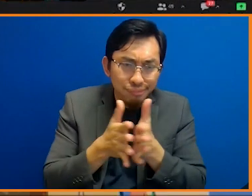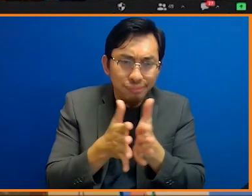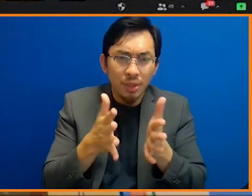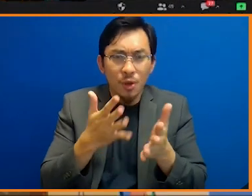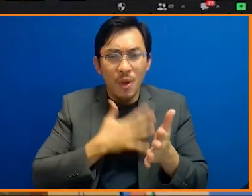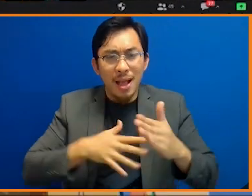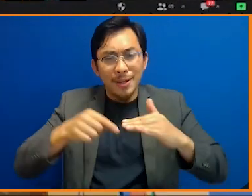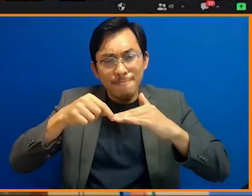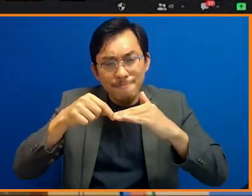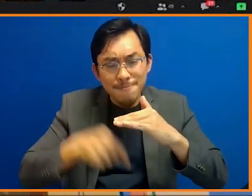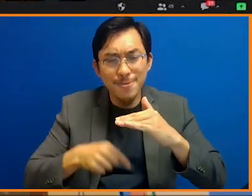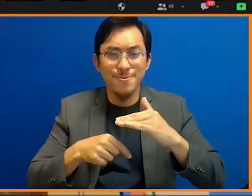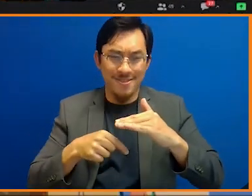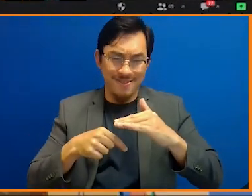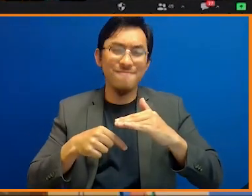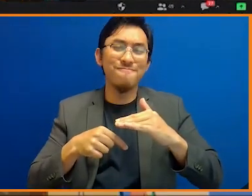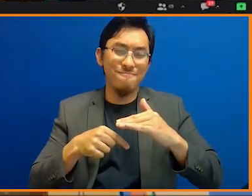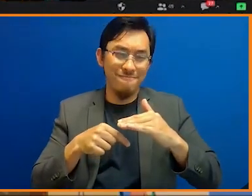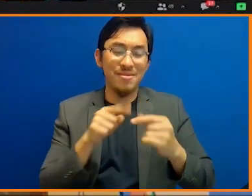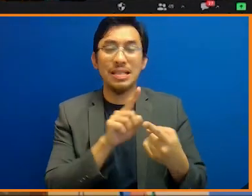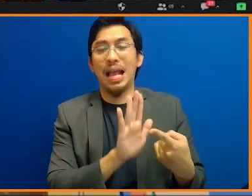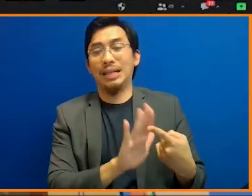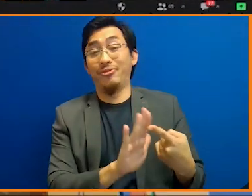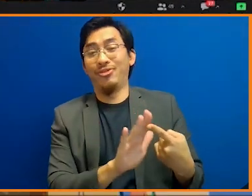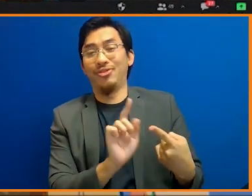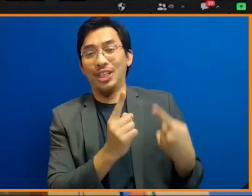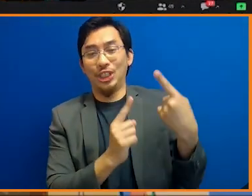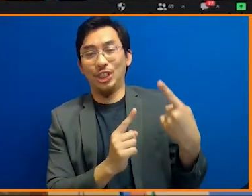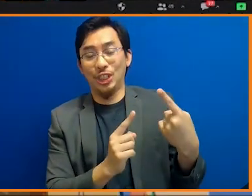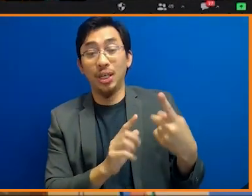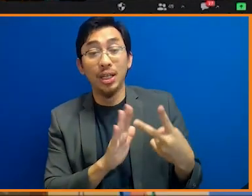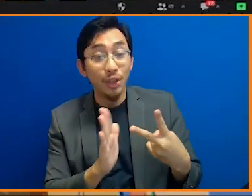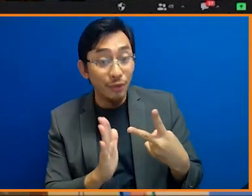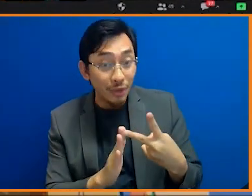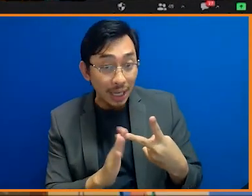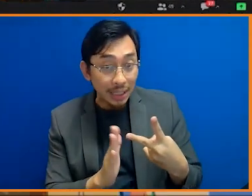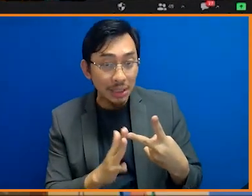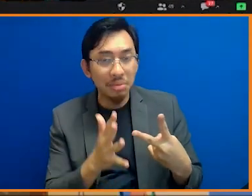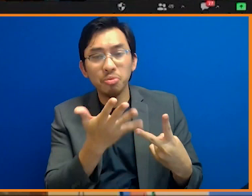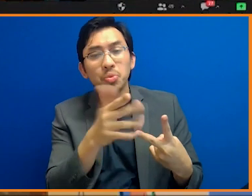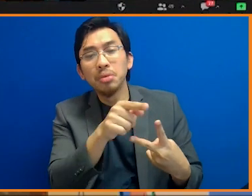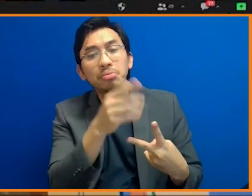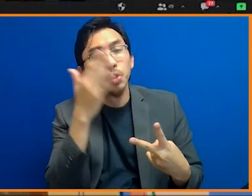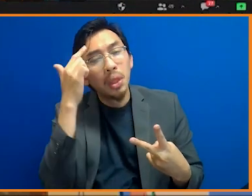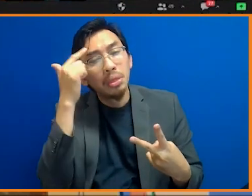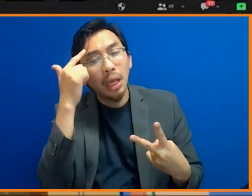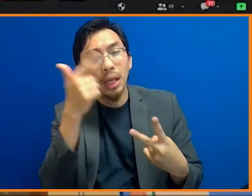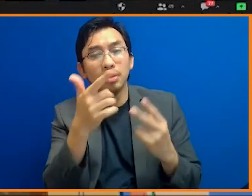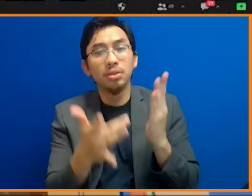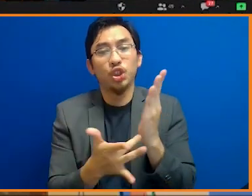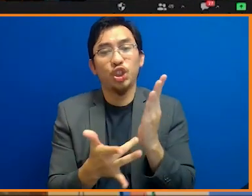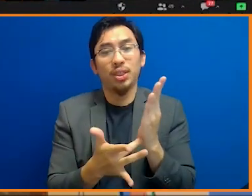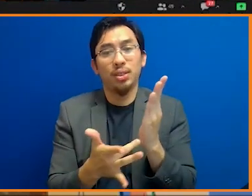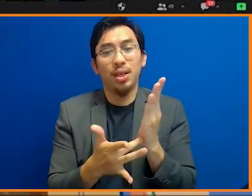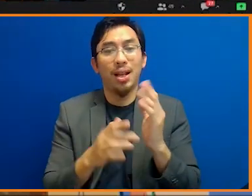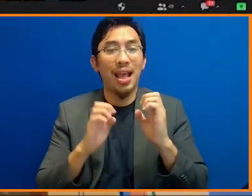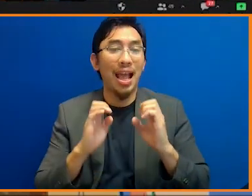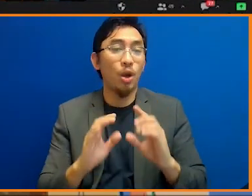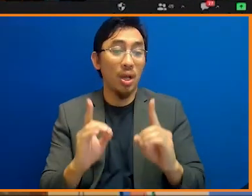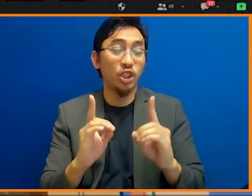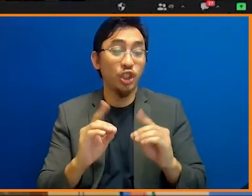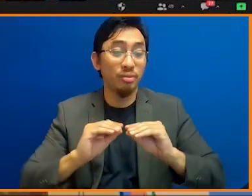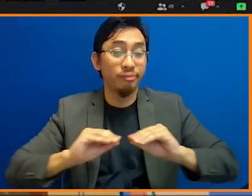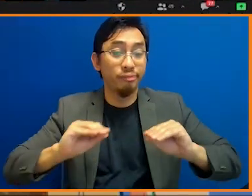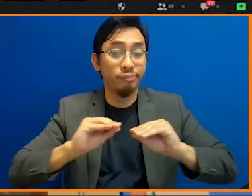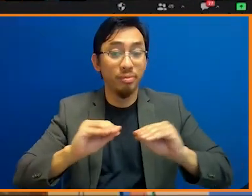very briefly, and I want to explore it a little bit more. And that's the first question. The second question is that, and what do you think about digital education?